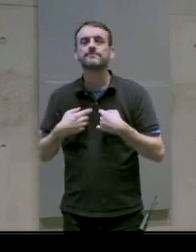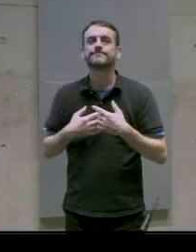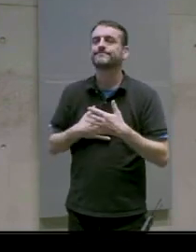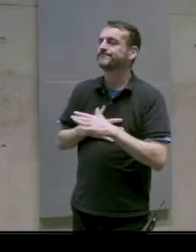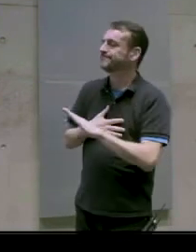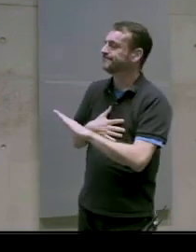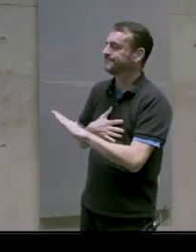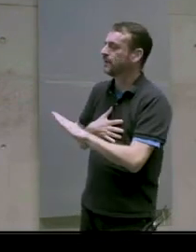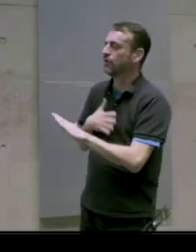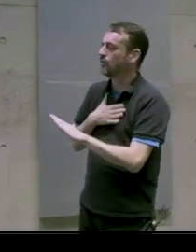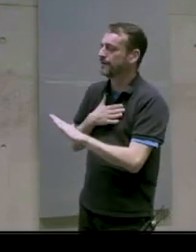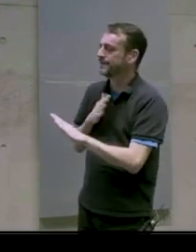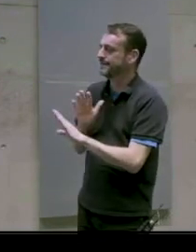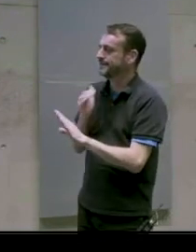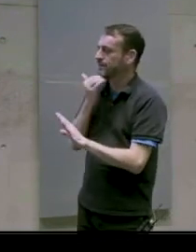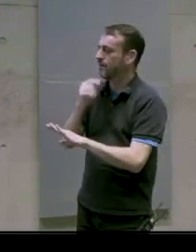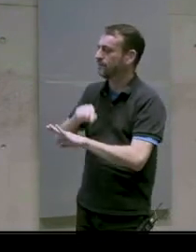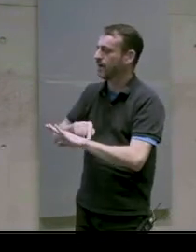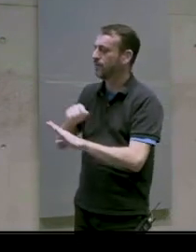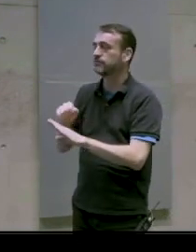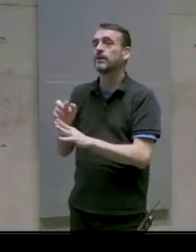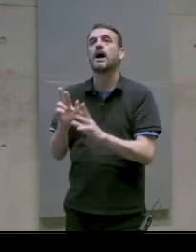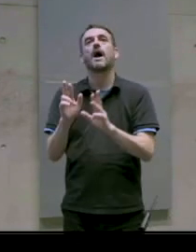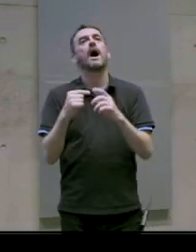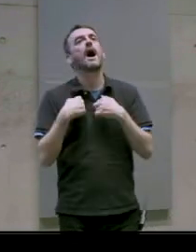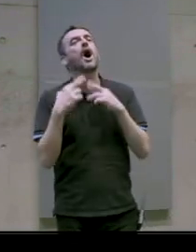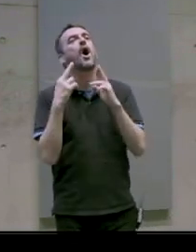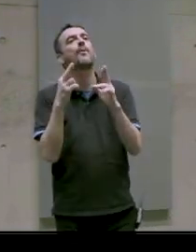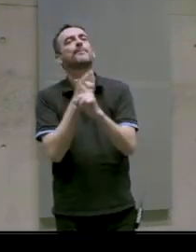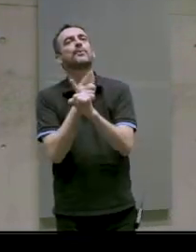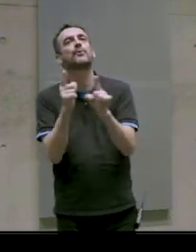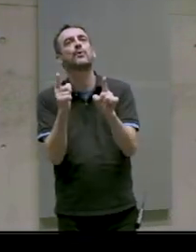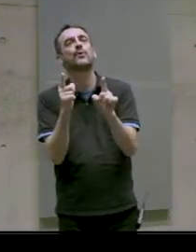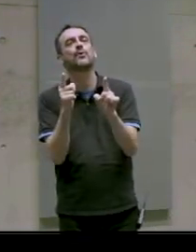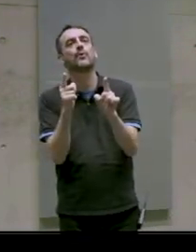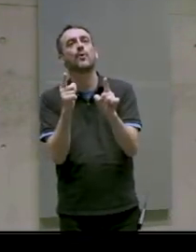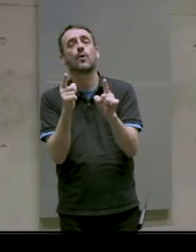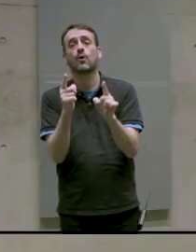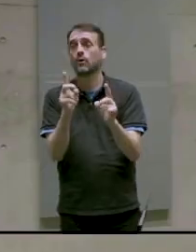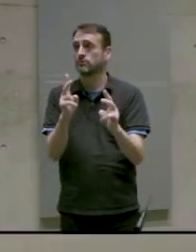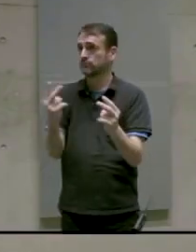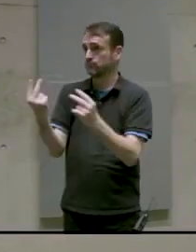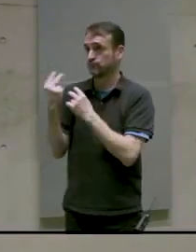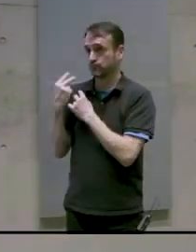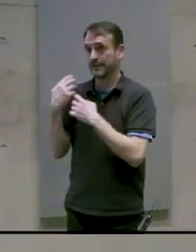You don't have. Okay. Well, I hope you find